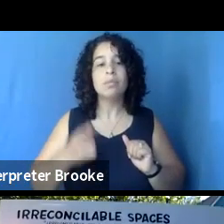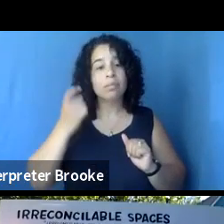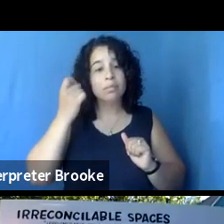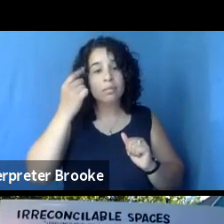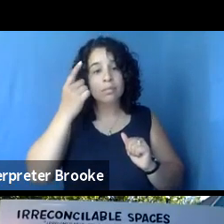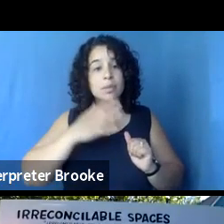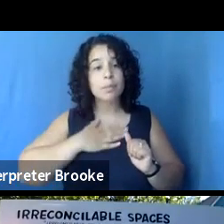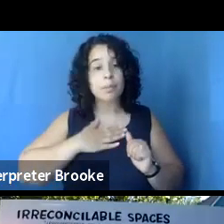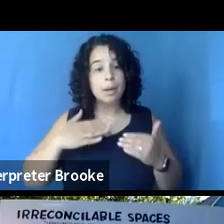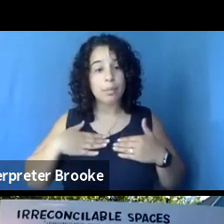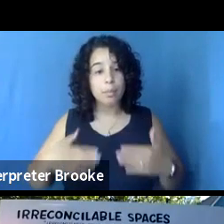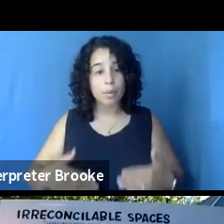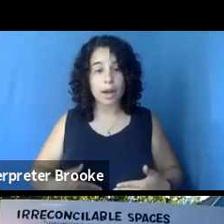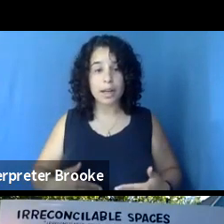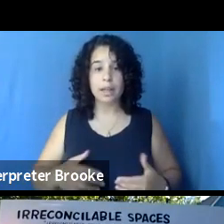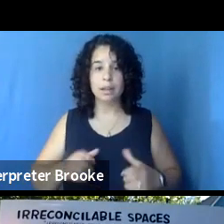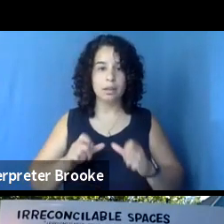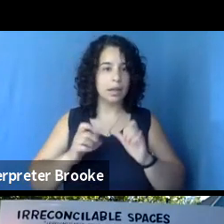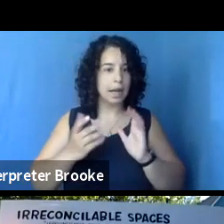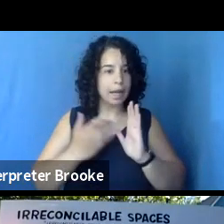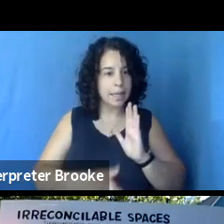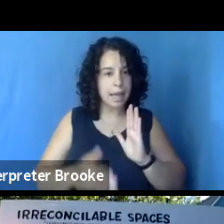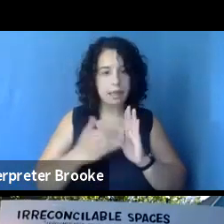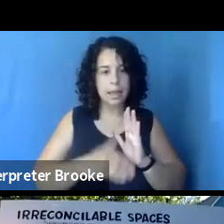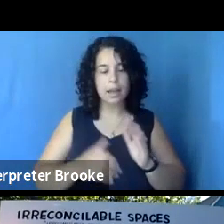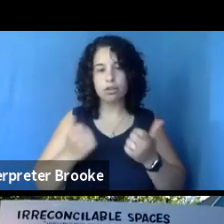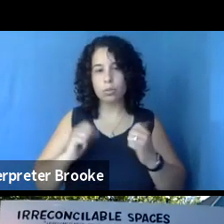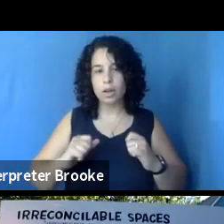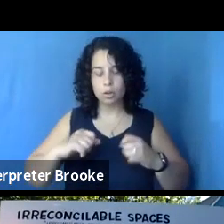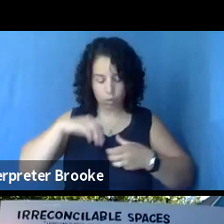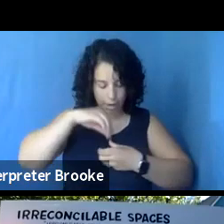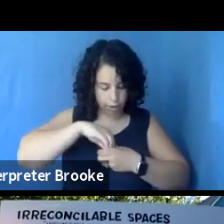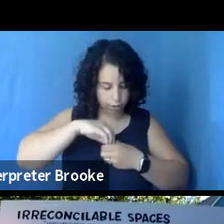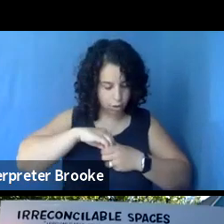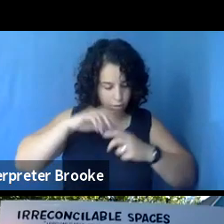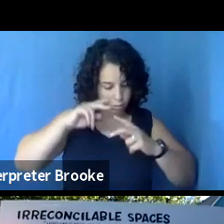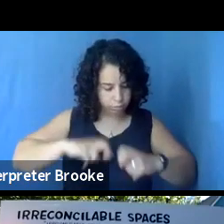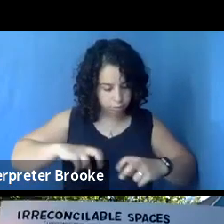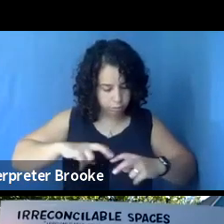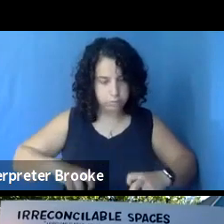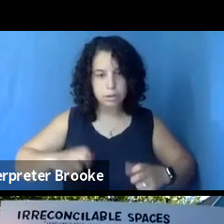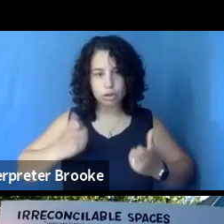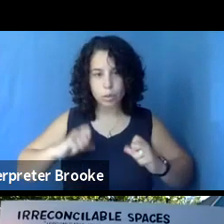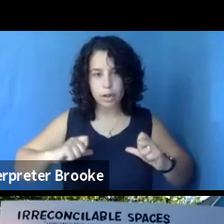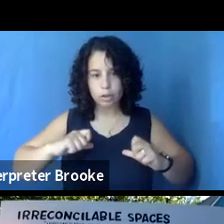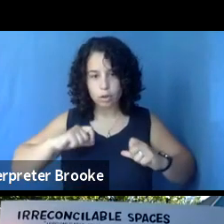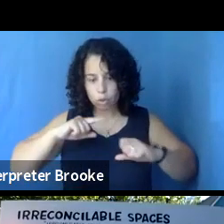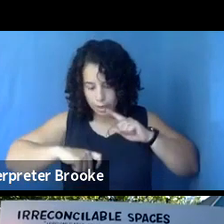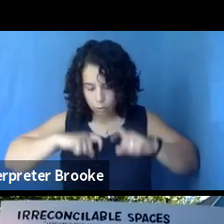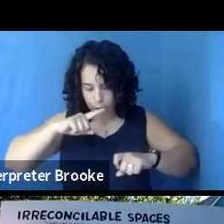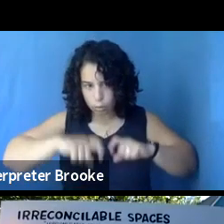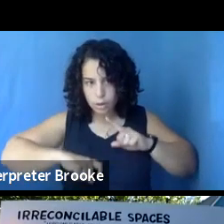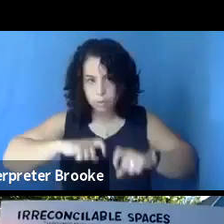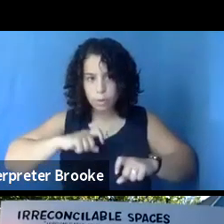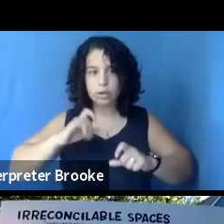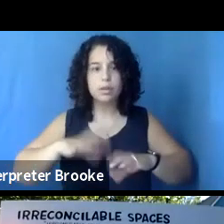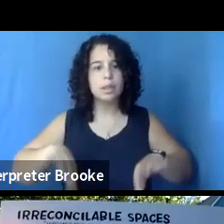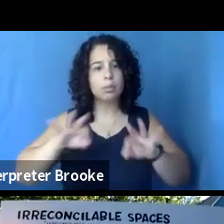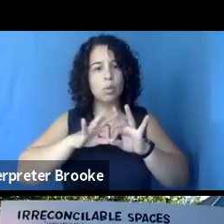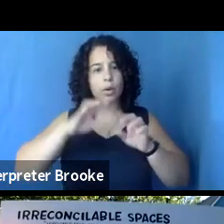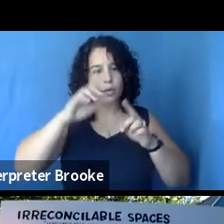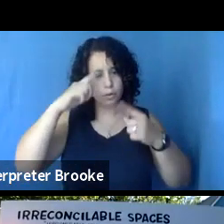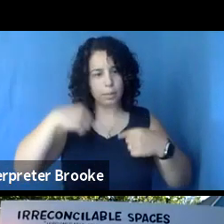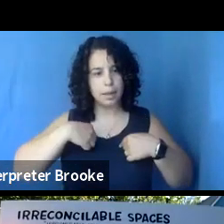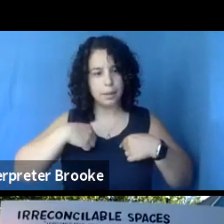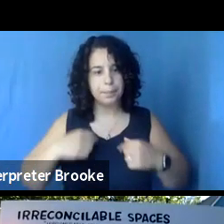of interrelationship, and interrogating that feels really important to me. I also do a lot of